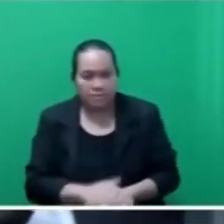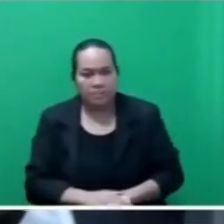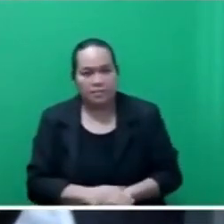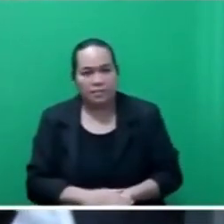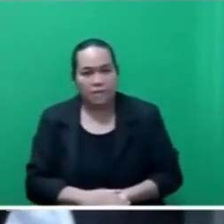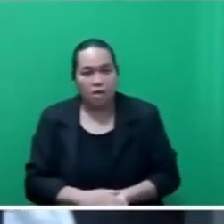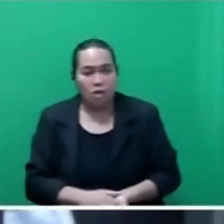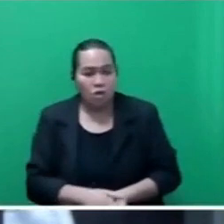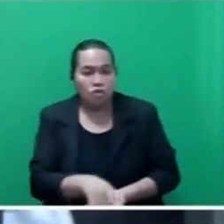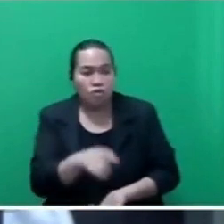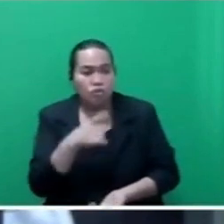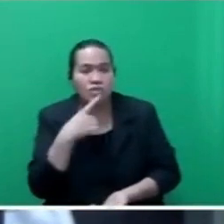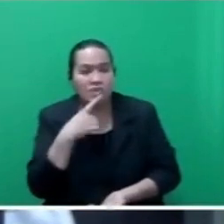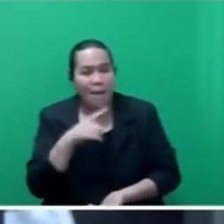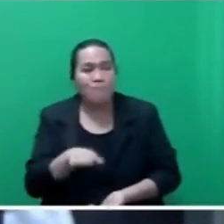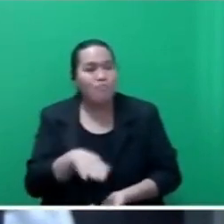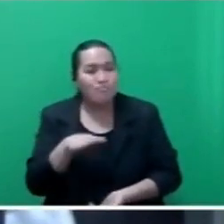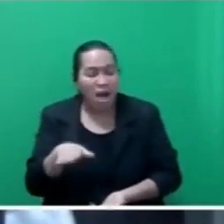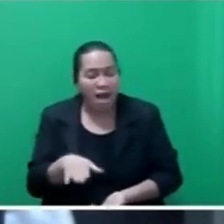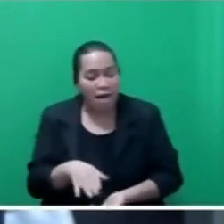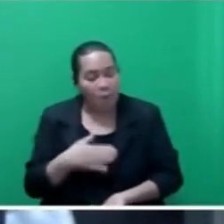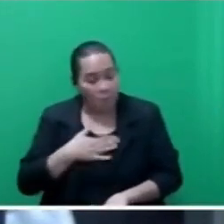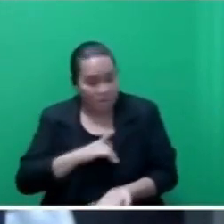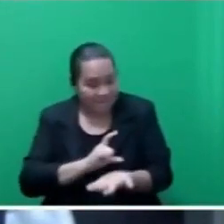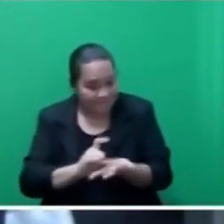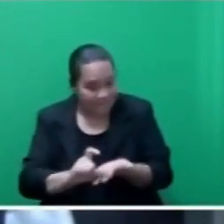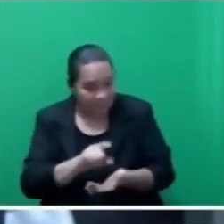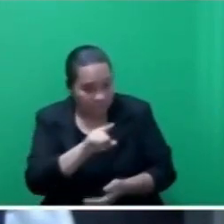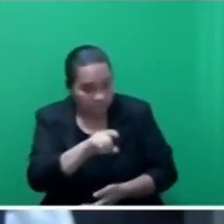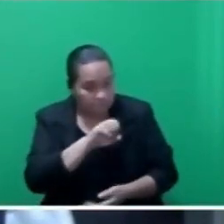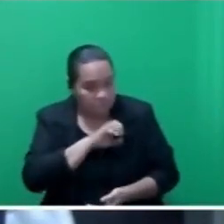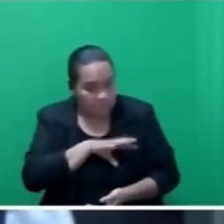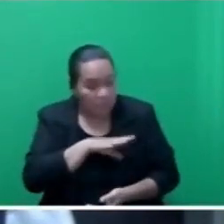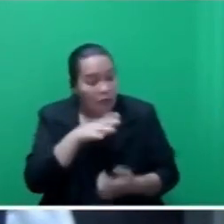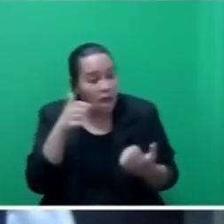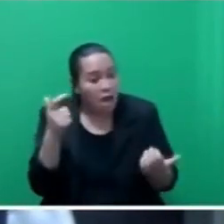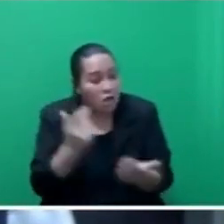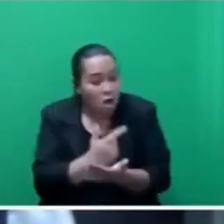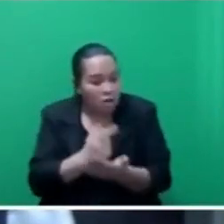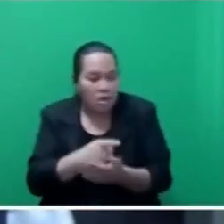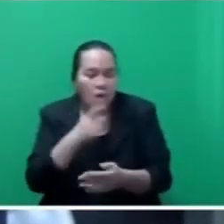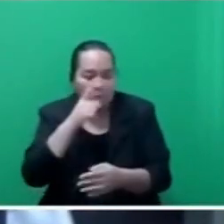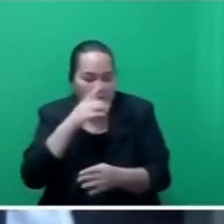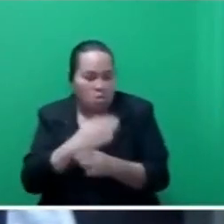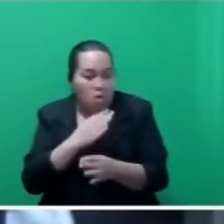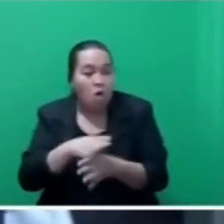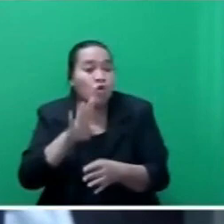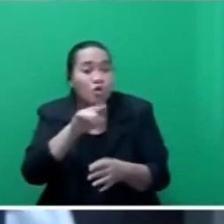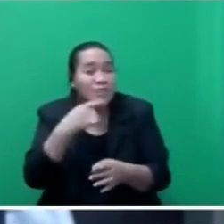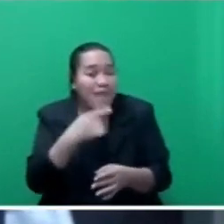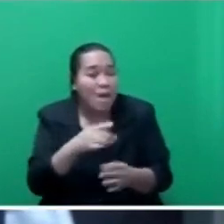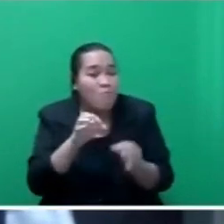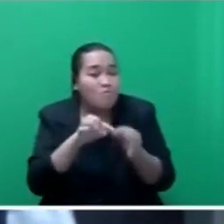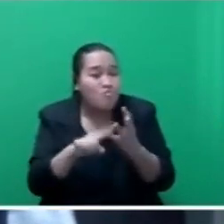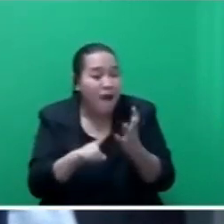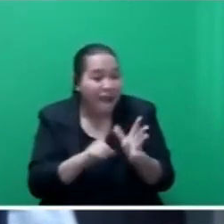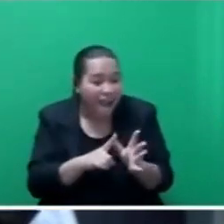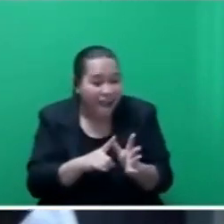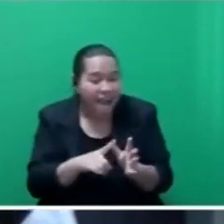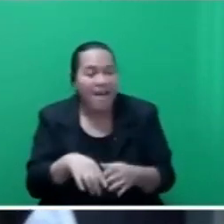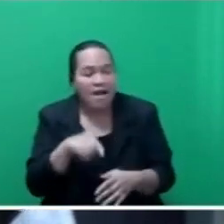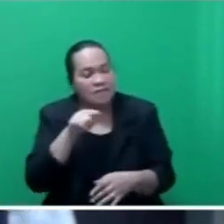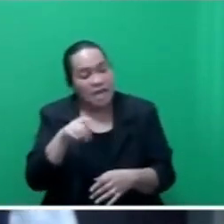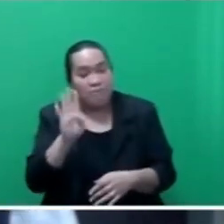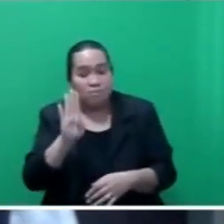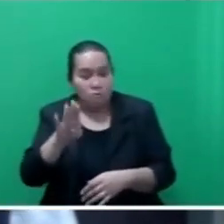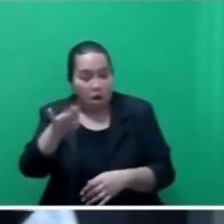You said Mbua. Let me make it very clear, Honorable Salvatore Ndondo, that a lot of work has been done in Mbua. And if a typhoid outbreak broke out in